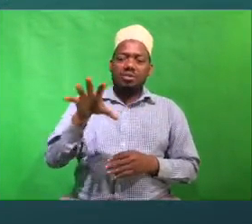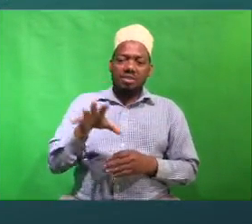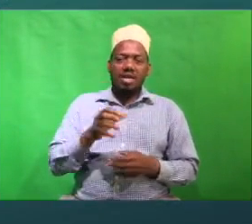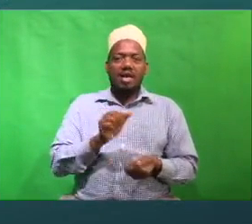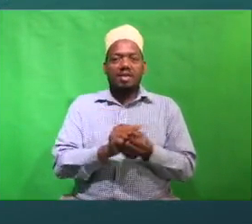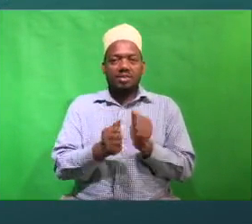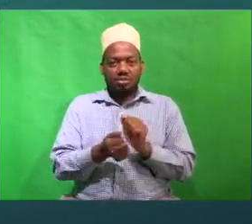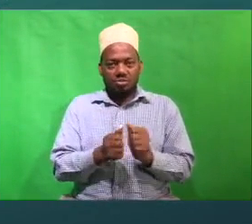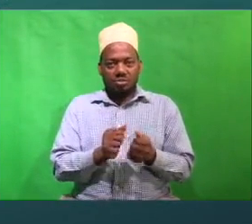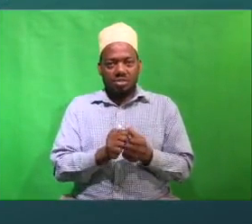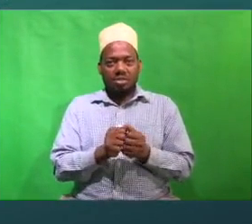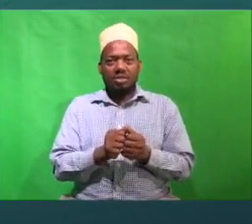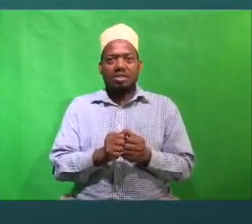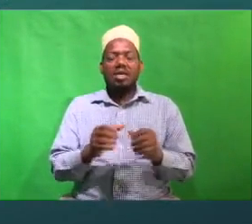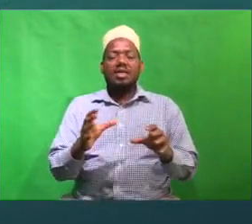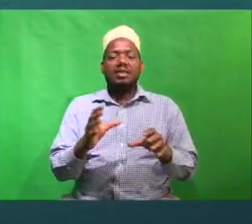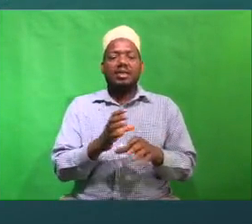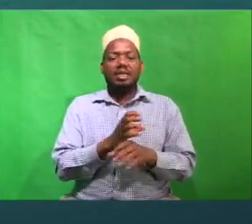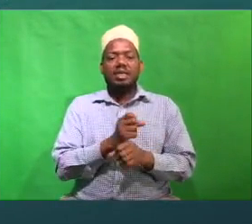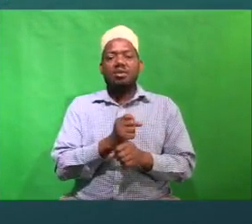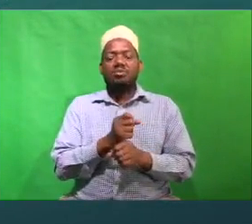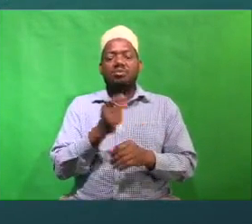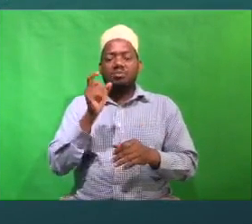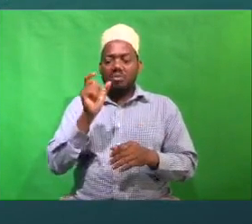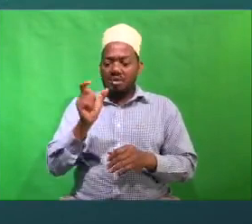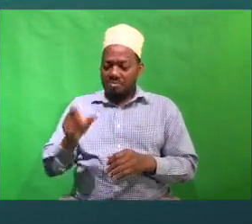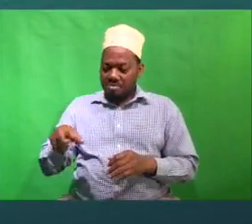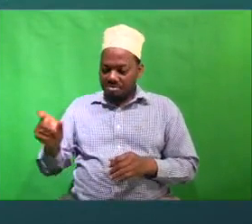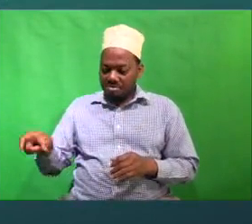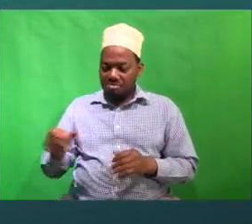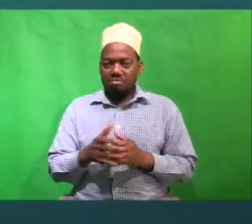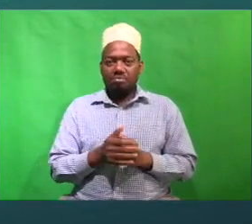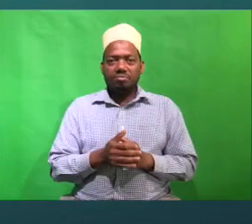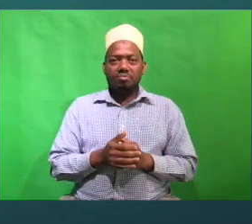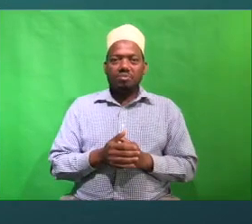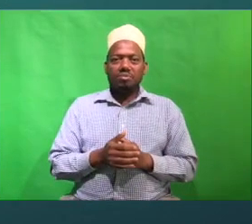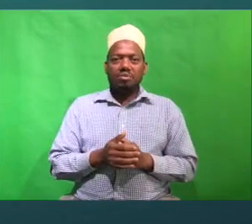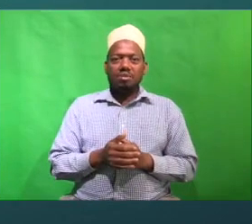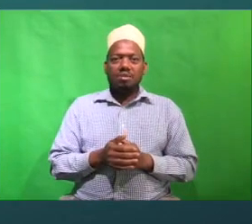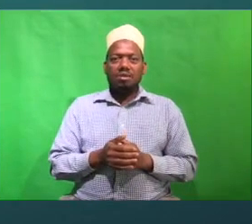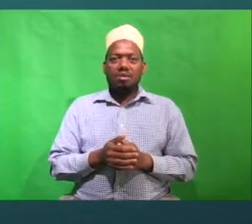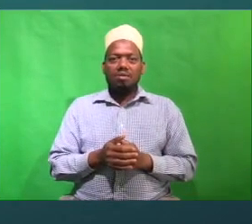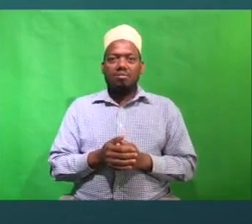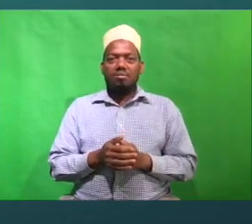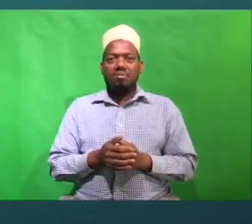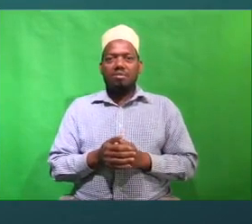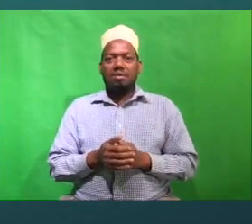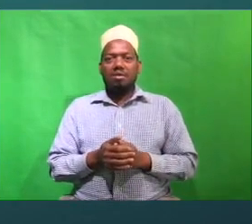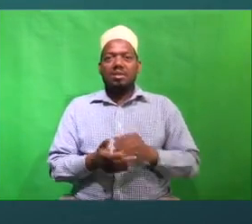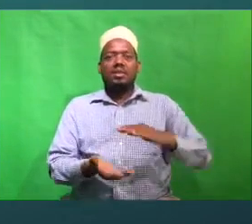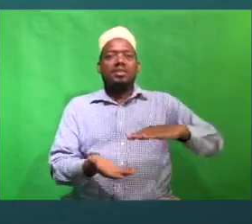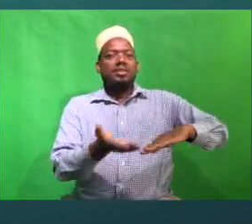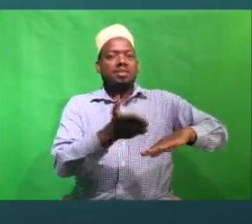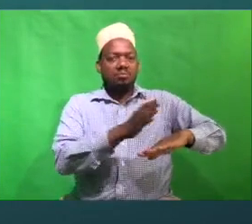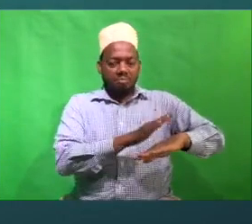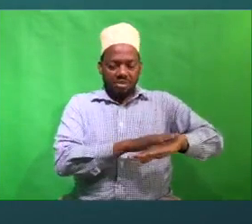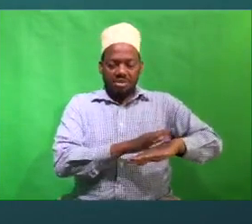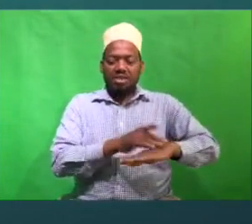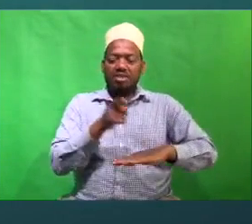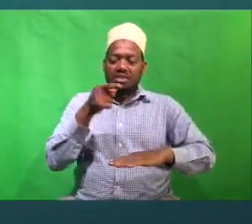the activity carried out by the group of people who are specialists of